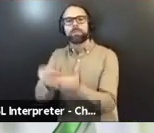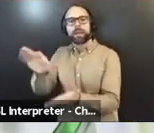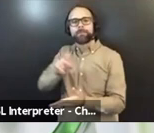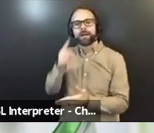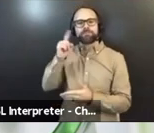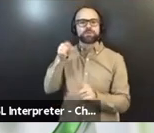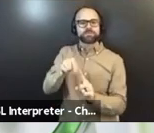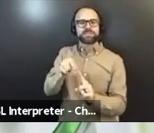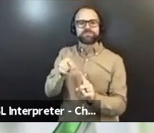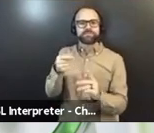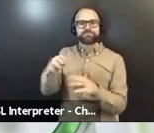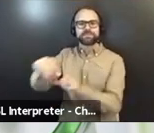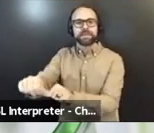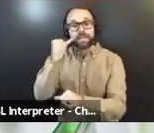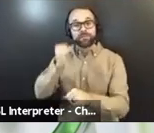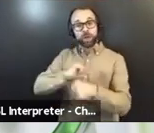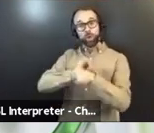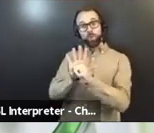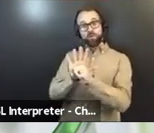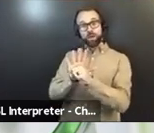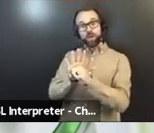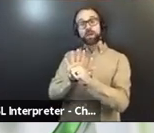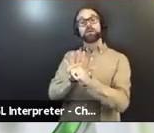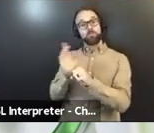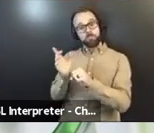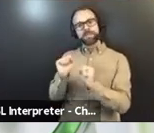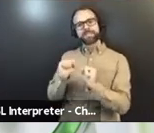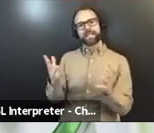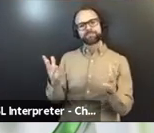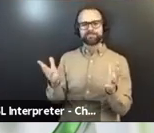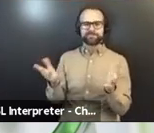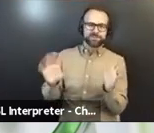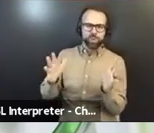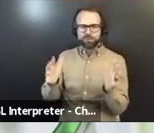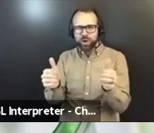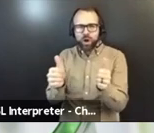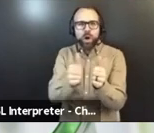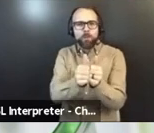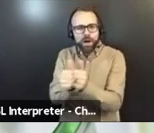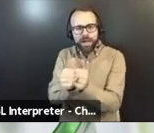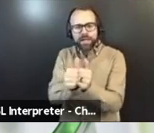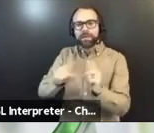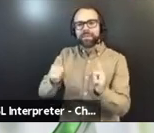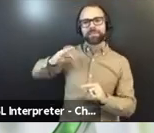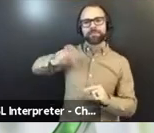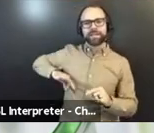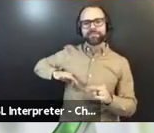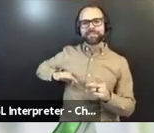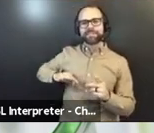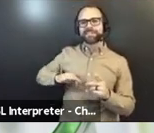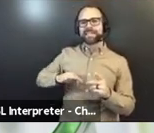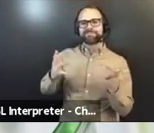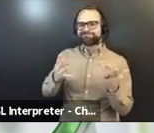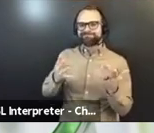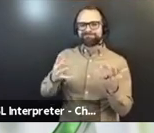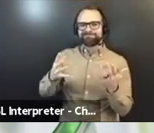for example, anything to do with the COVID, yes, you can combine it. But what happens with those benefits is that it will cut your claim.